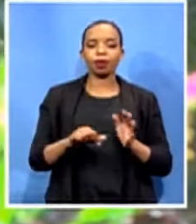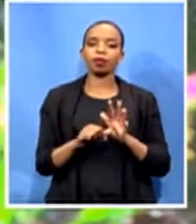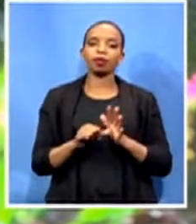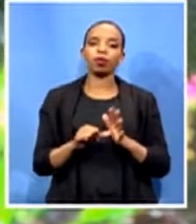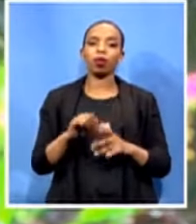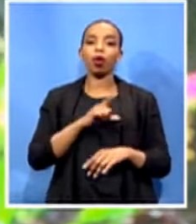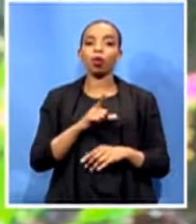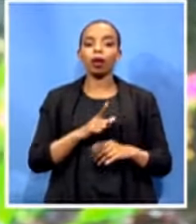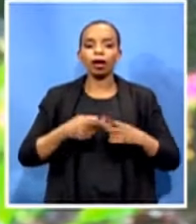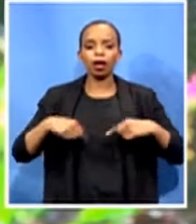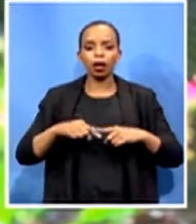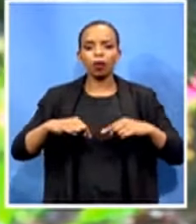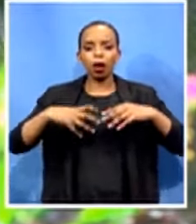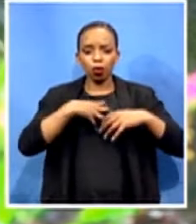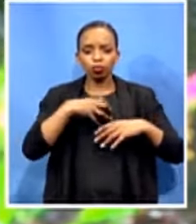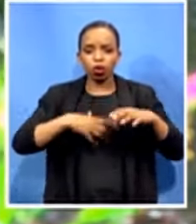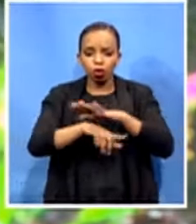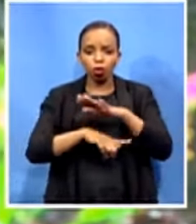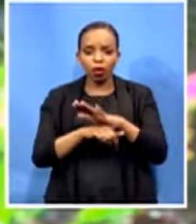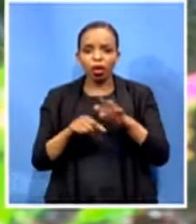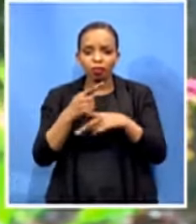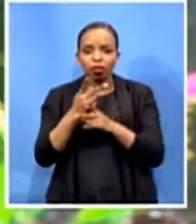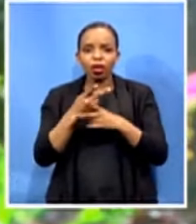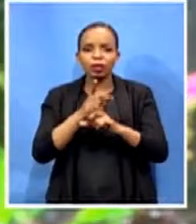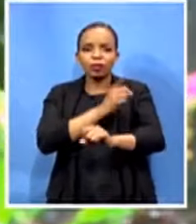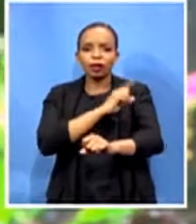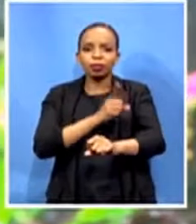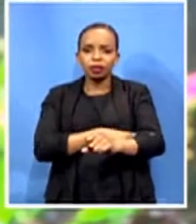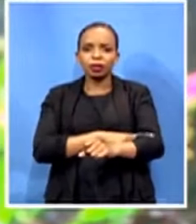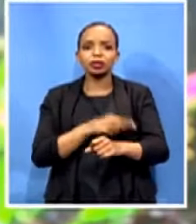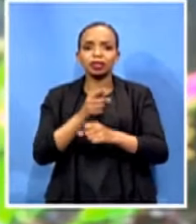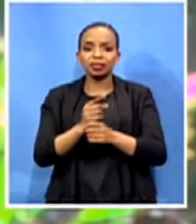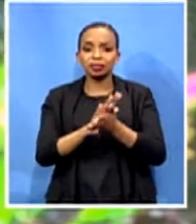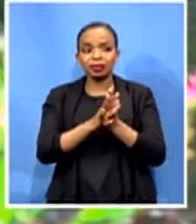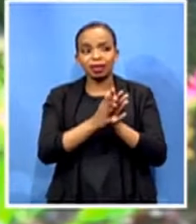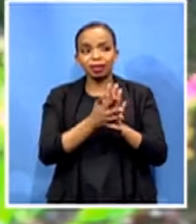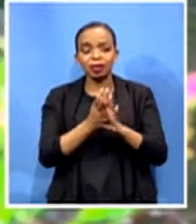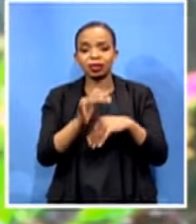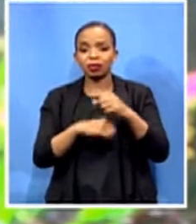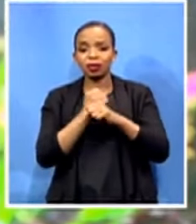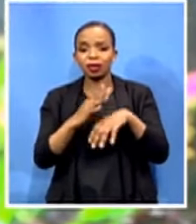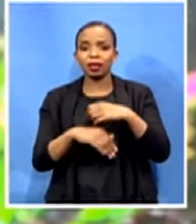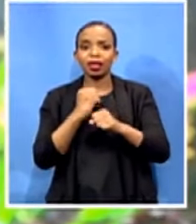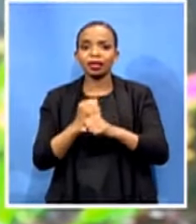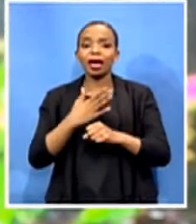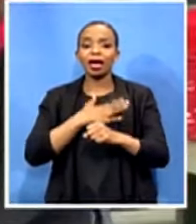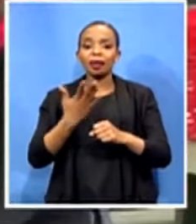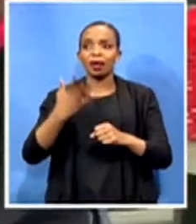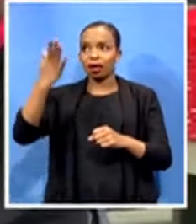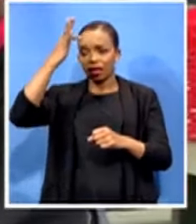been so badly damaged over the years by the government's policies. So here we're in serious